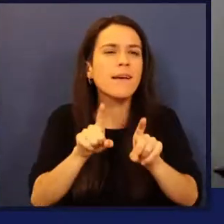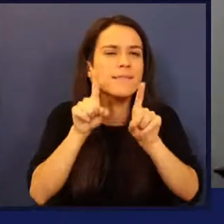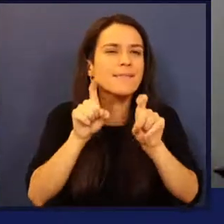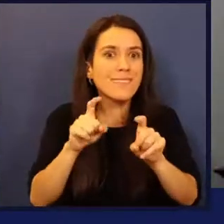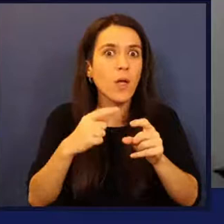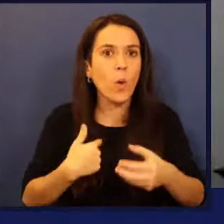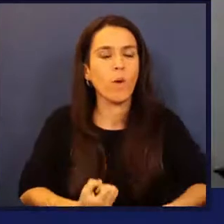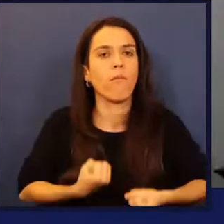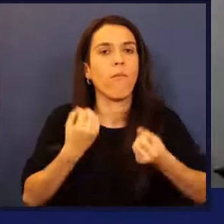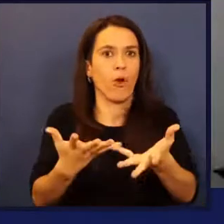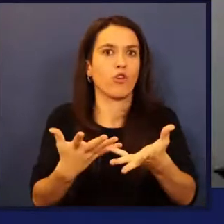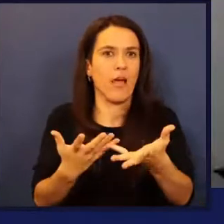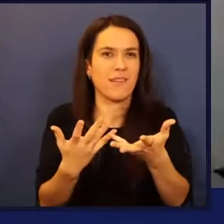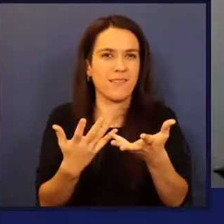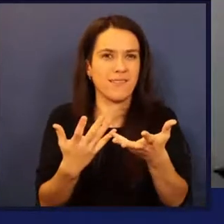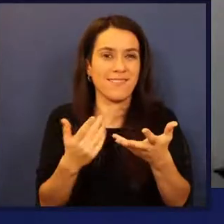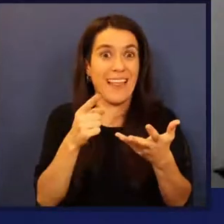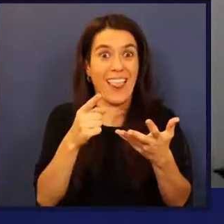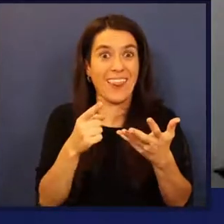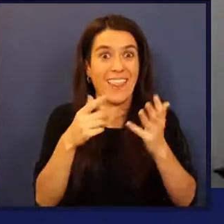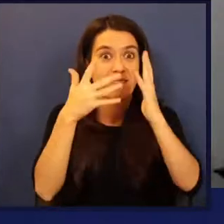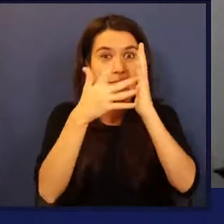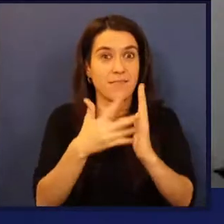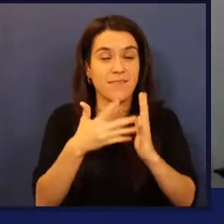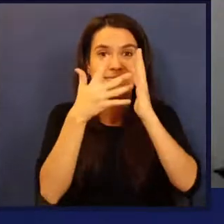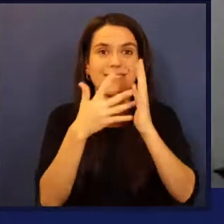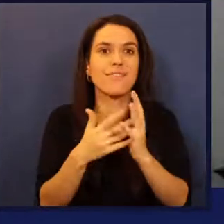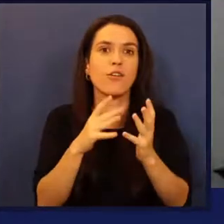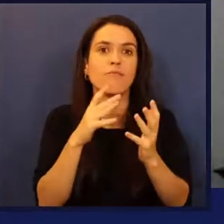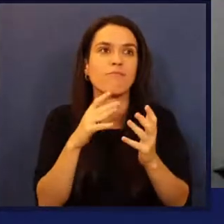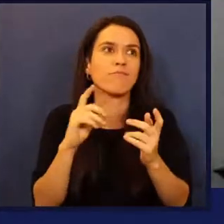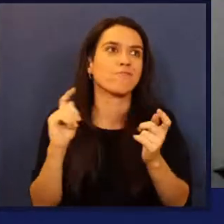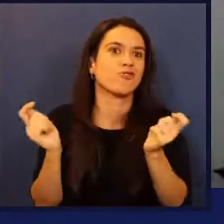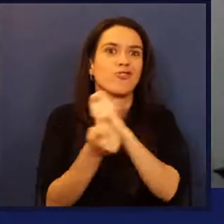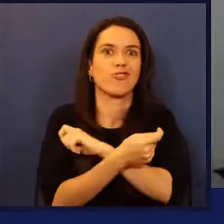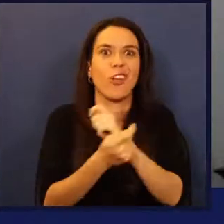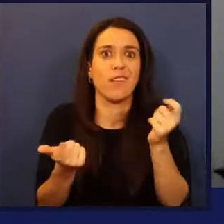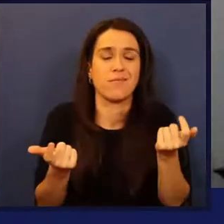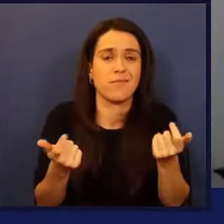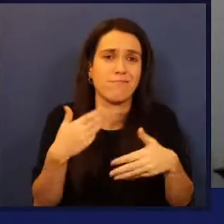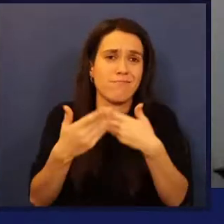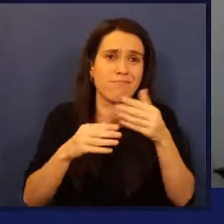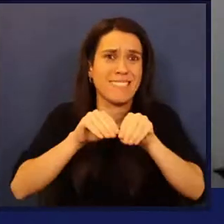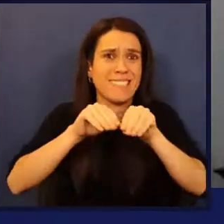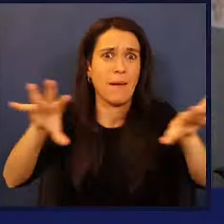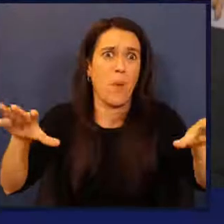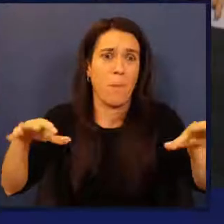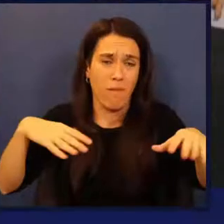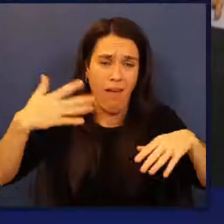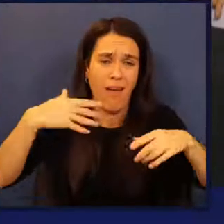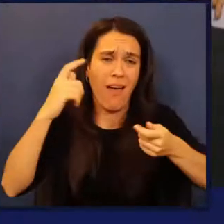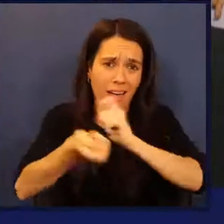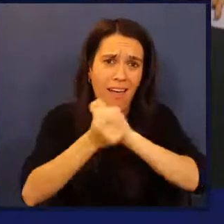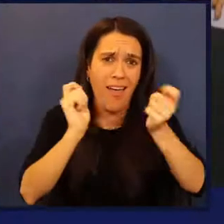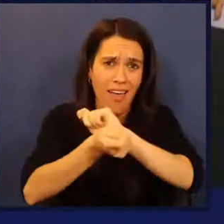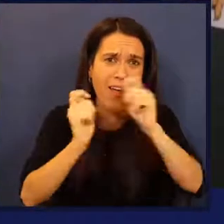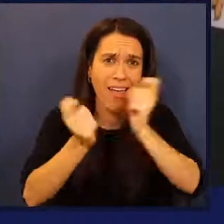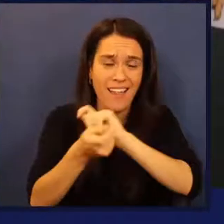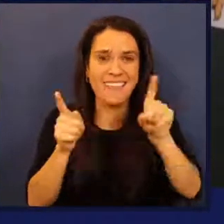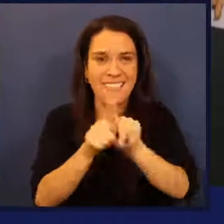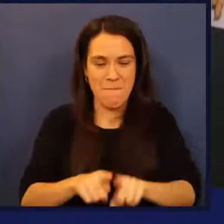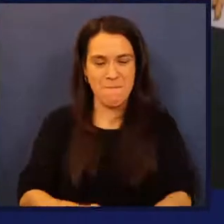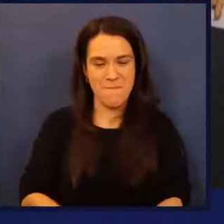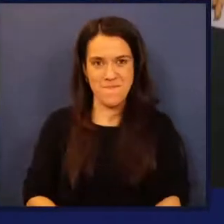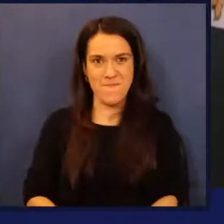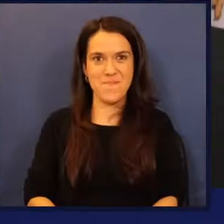production, and those experiments don't change just due to the nature of their deployment. Some mathematical things you can do, just